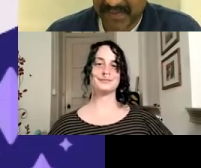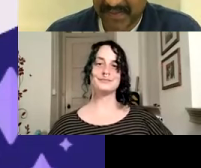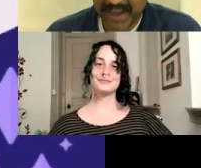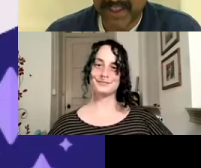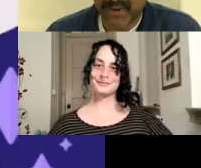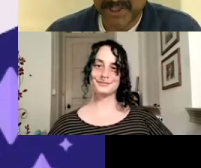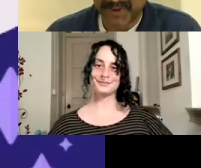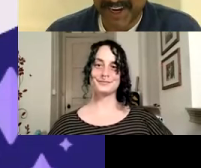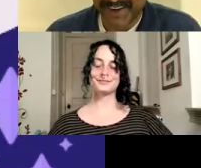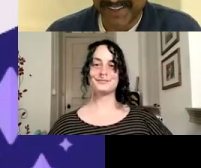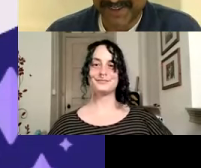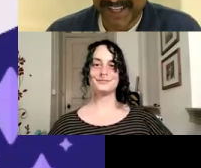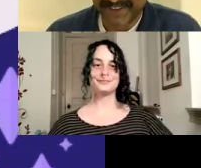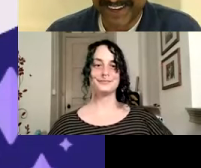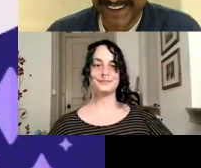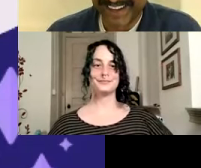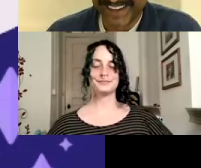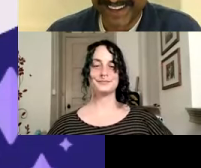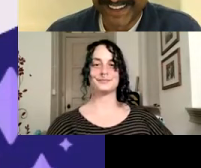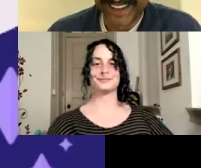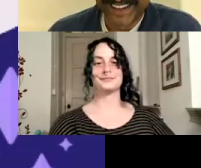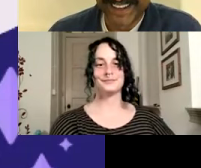coming. Yeah, the questions were great. It was a lot of fun.